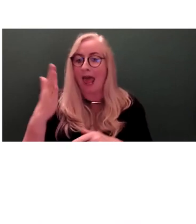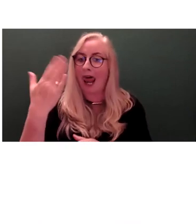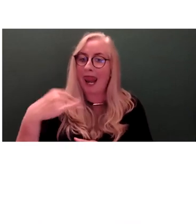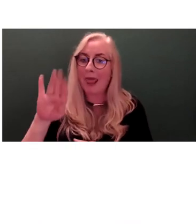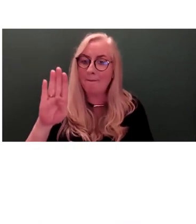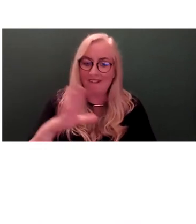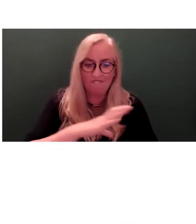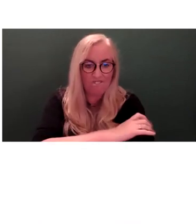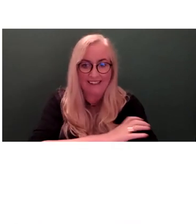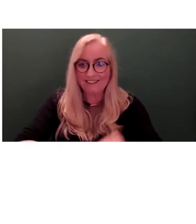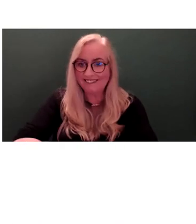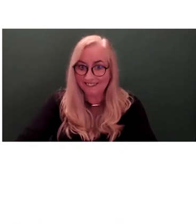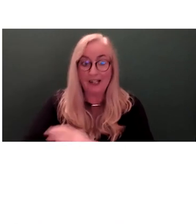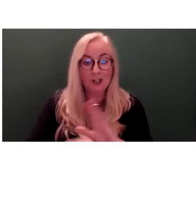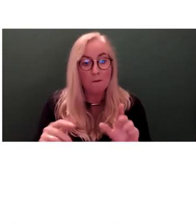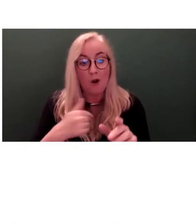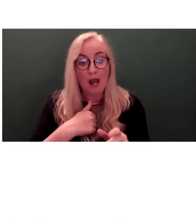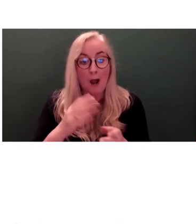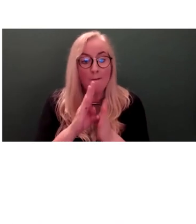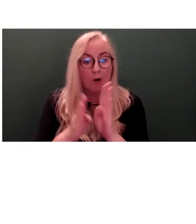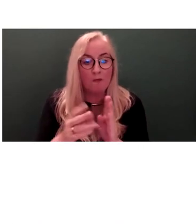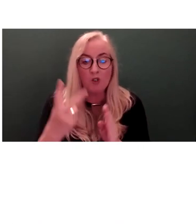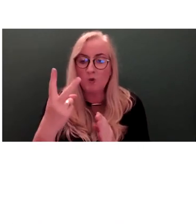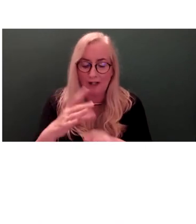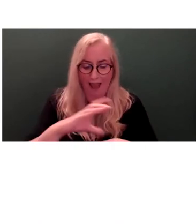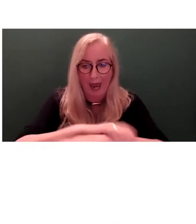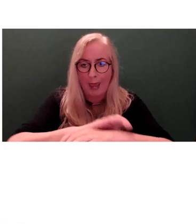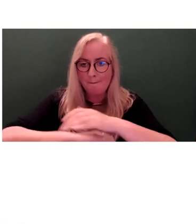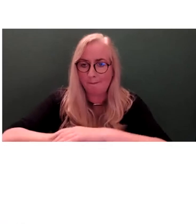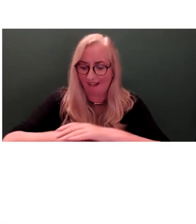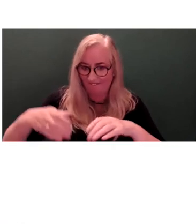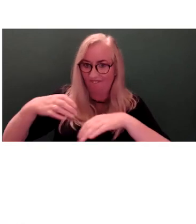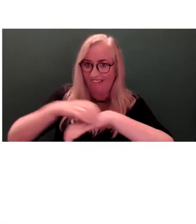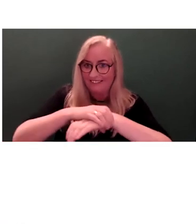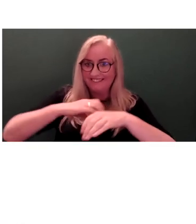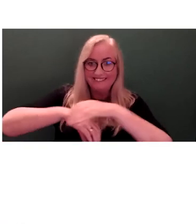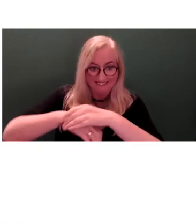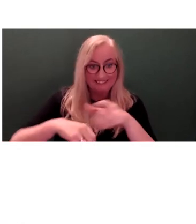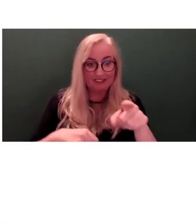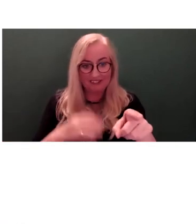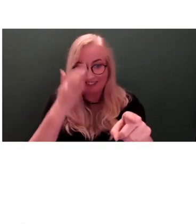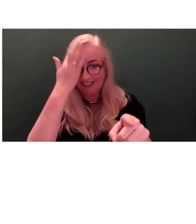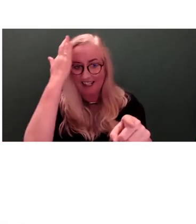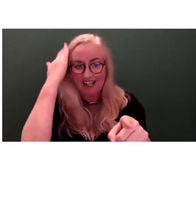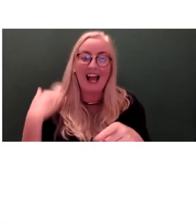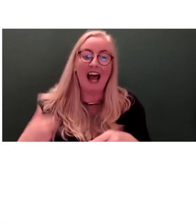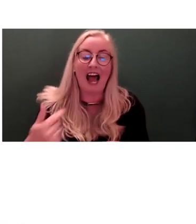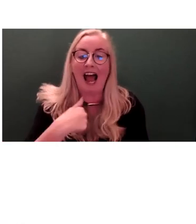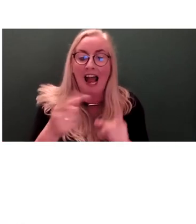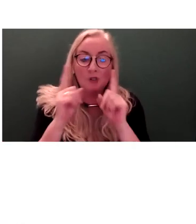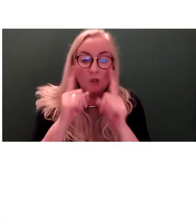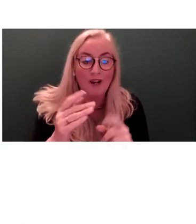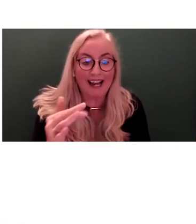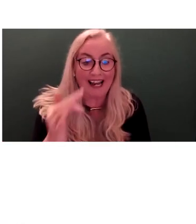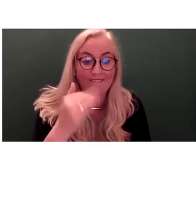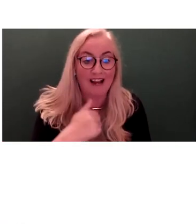long since I've been vertical. I was getting my two prosthetic limbs fitted, and I do not know whether I'm going to be able